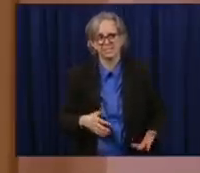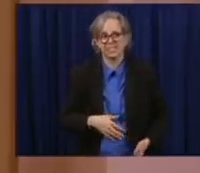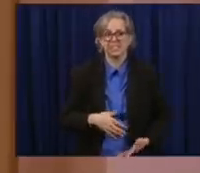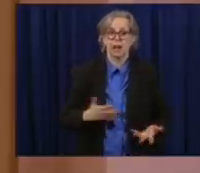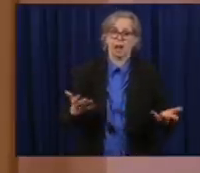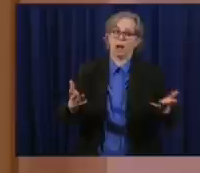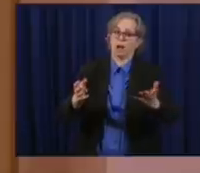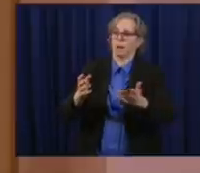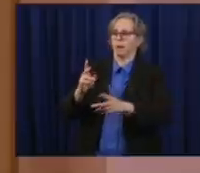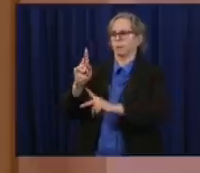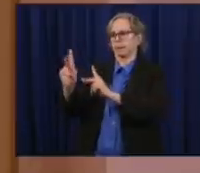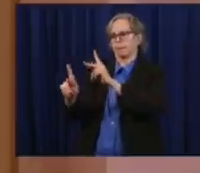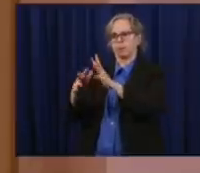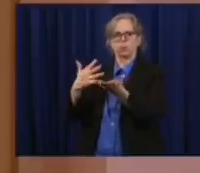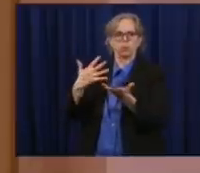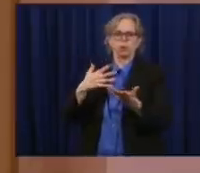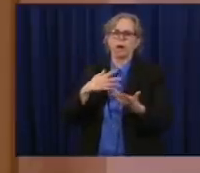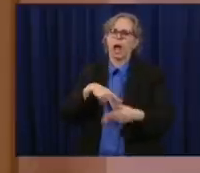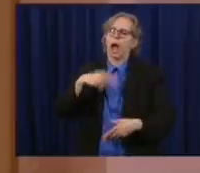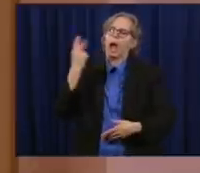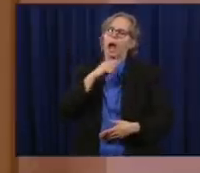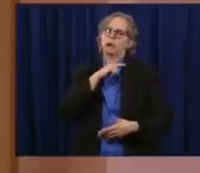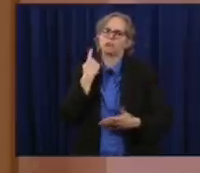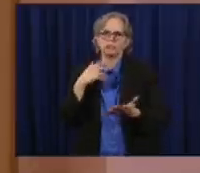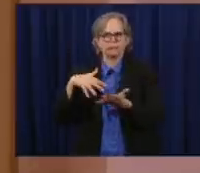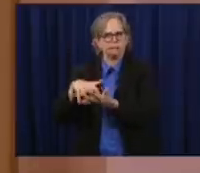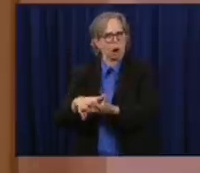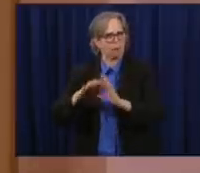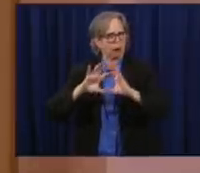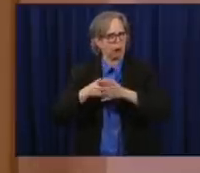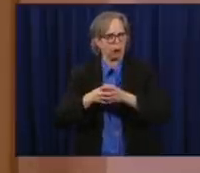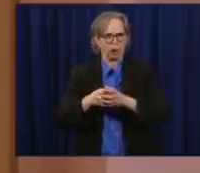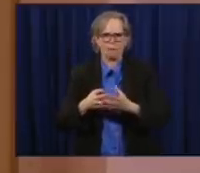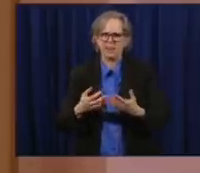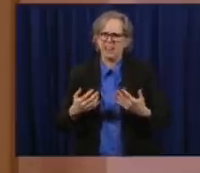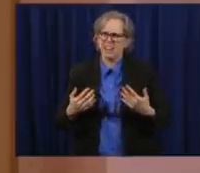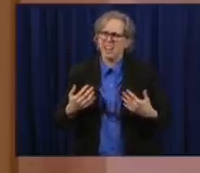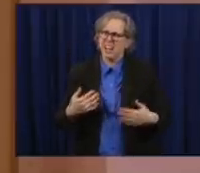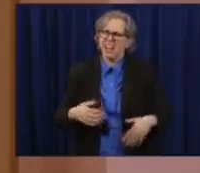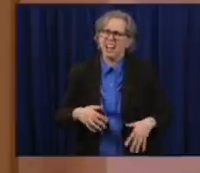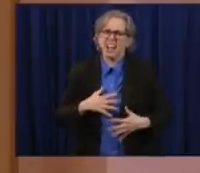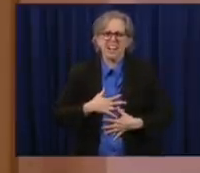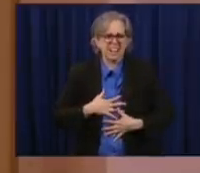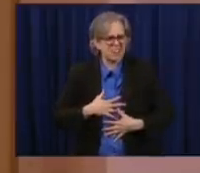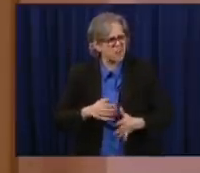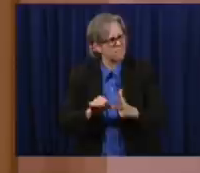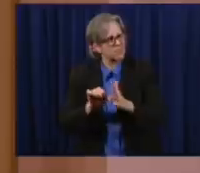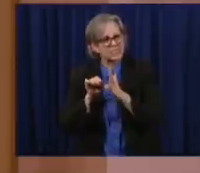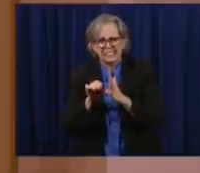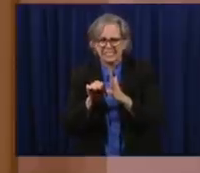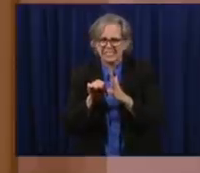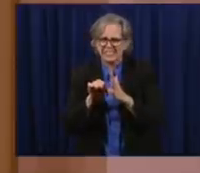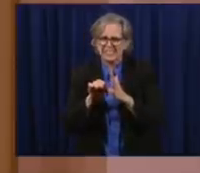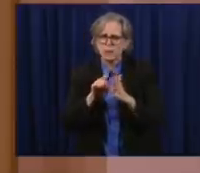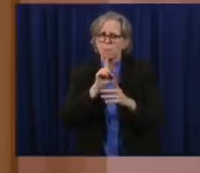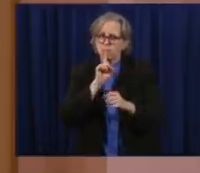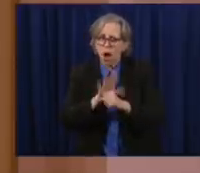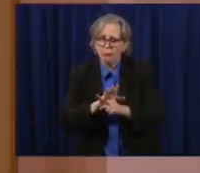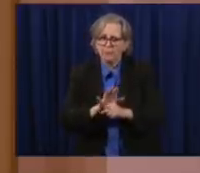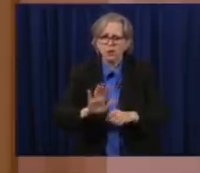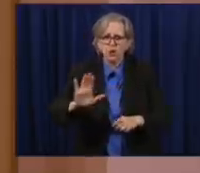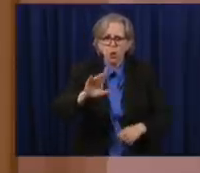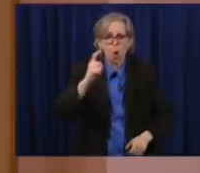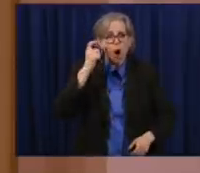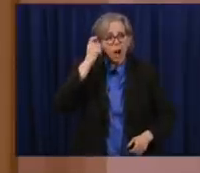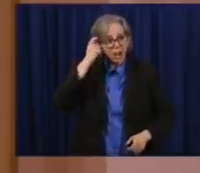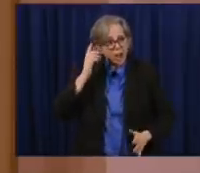populations. I can tell you this, you don't have a governor who is more concerned about you. There's no one in the country that's more